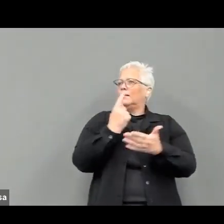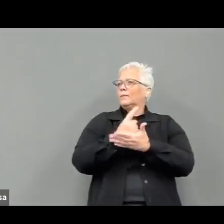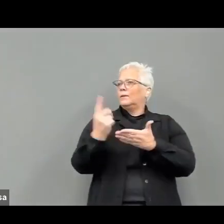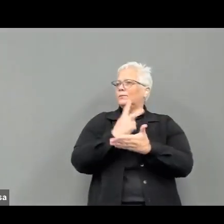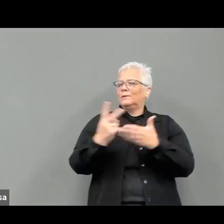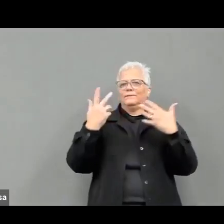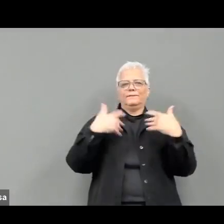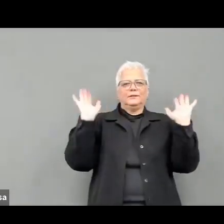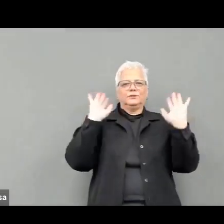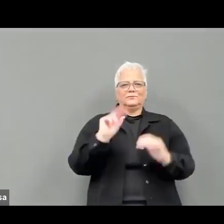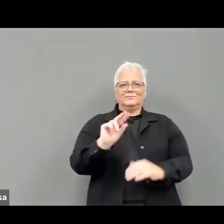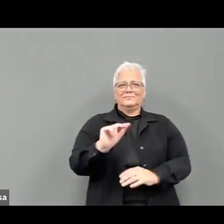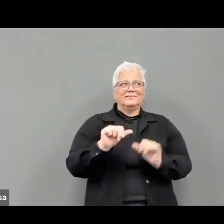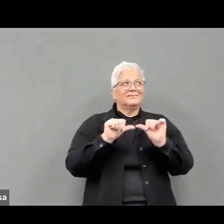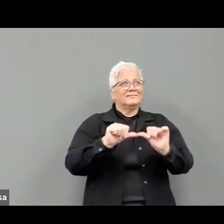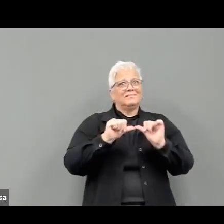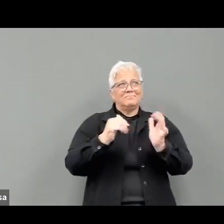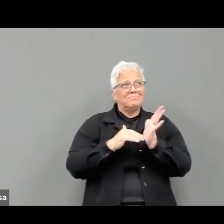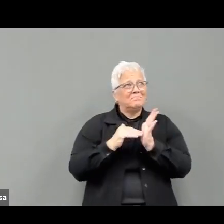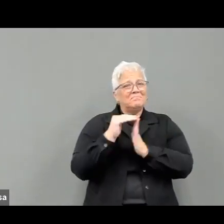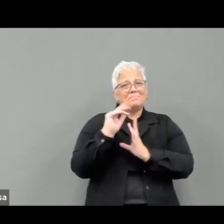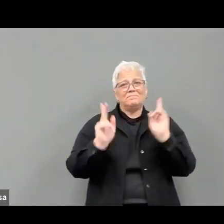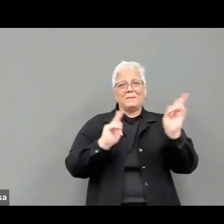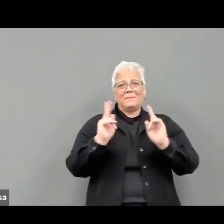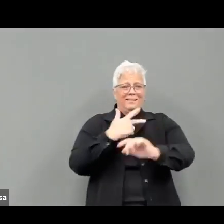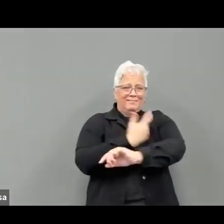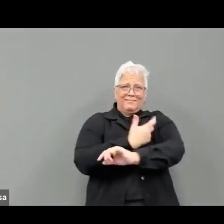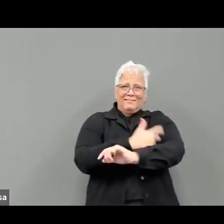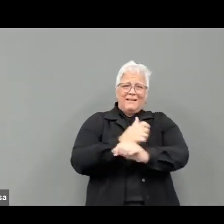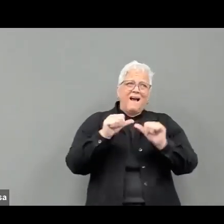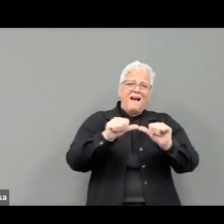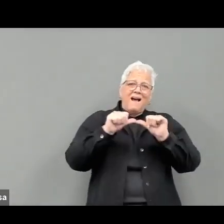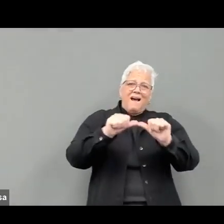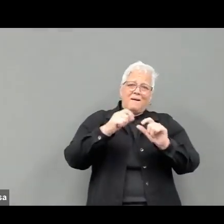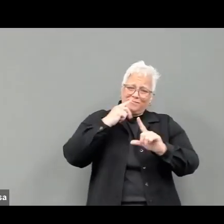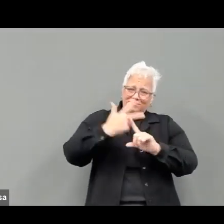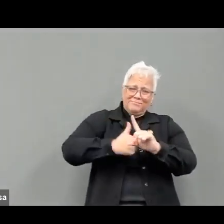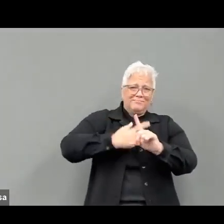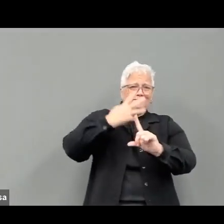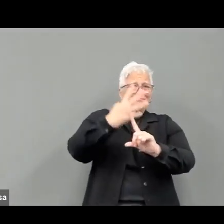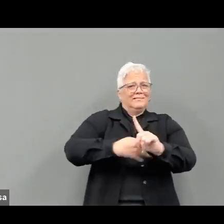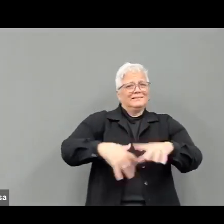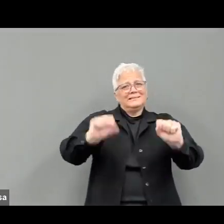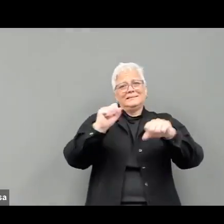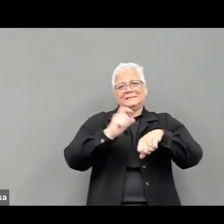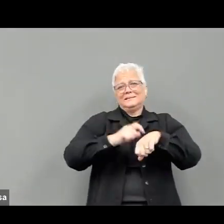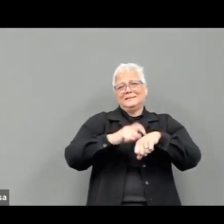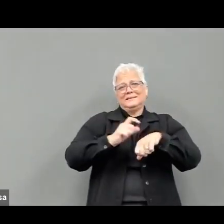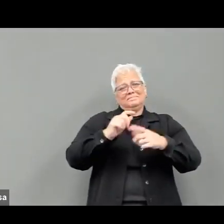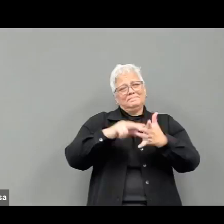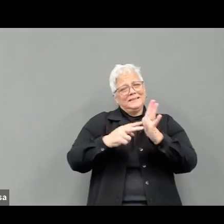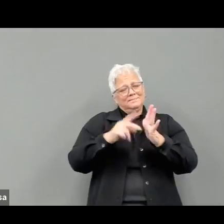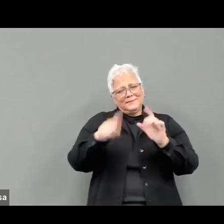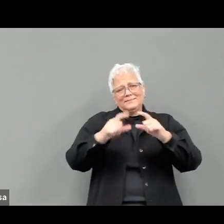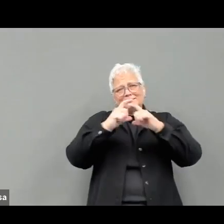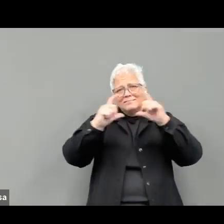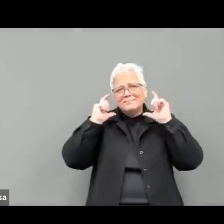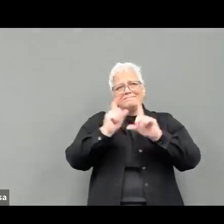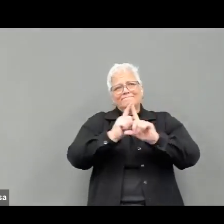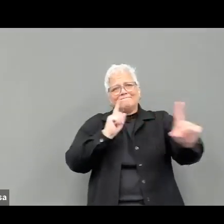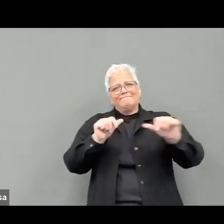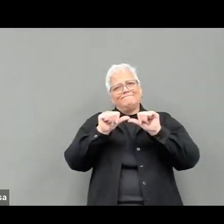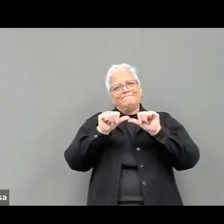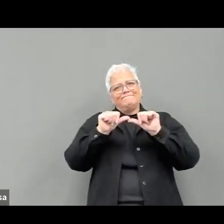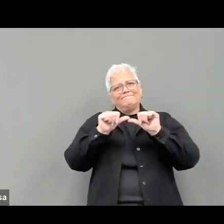access to the vaccine and information about the vaccine are vital to help our community end this pandemic. Our longtime community partner,